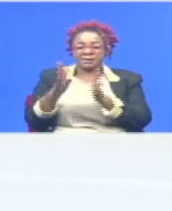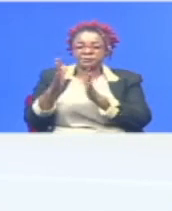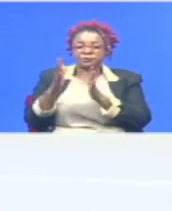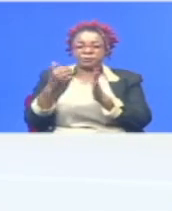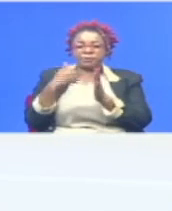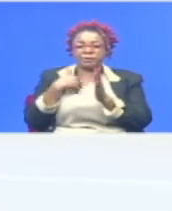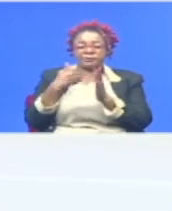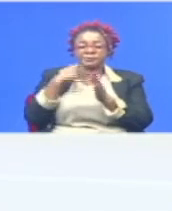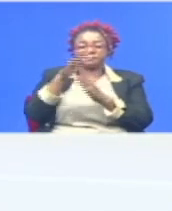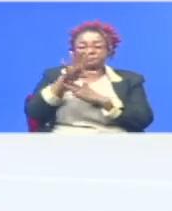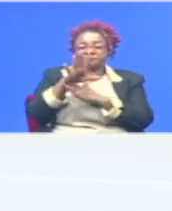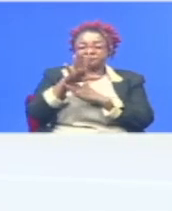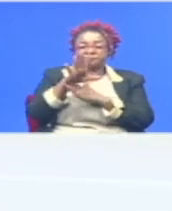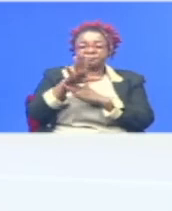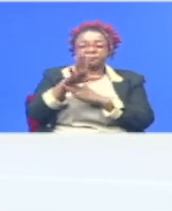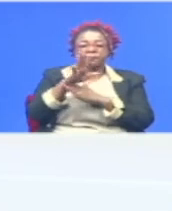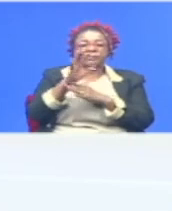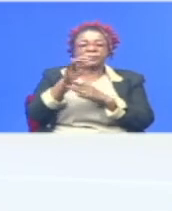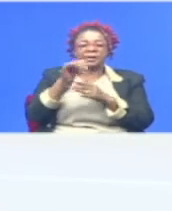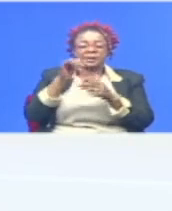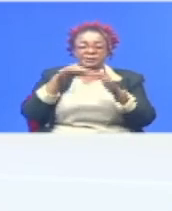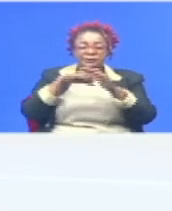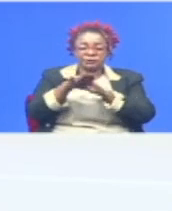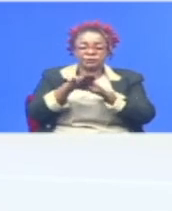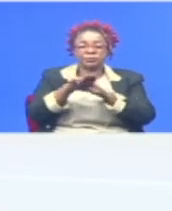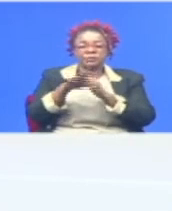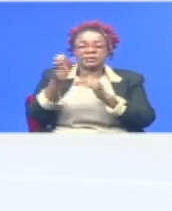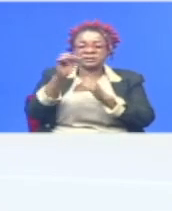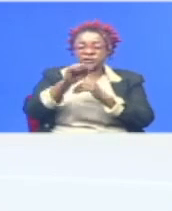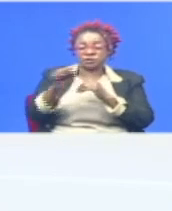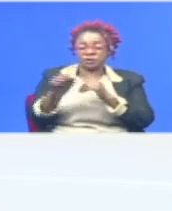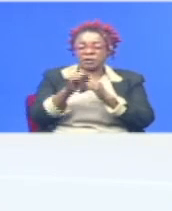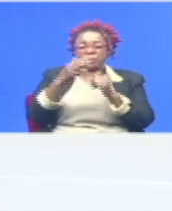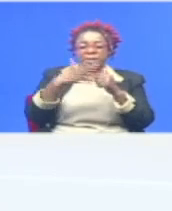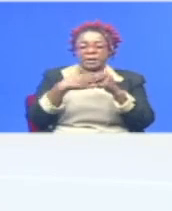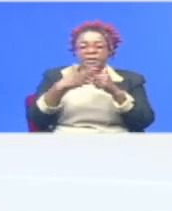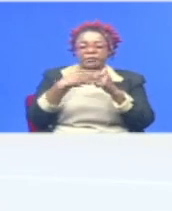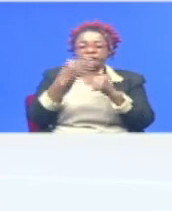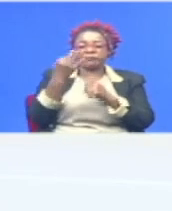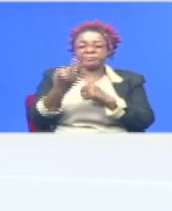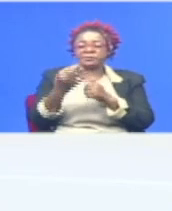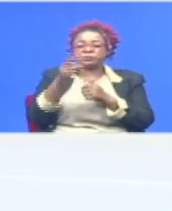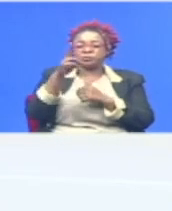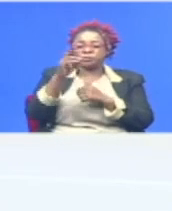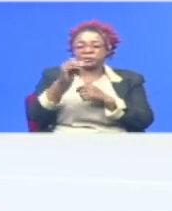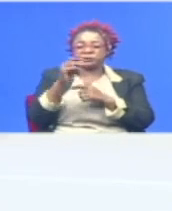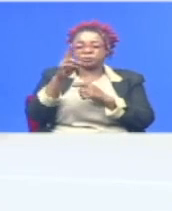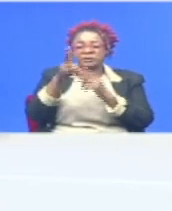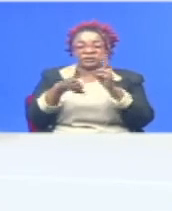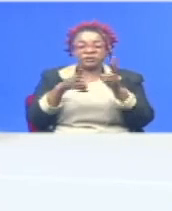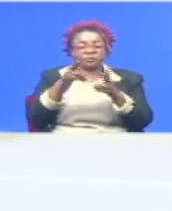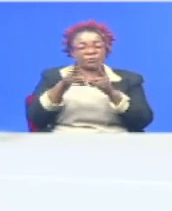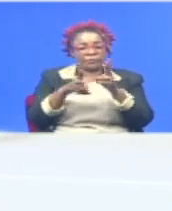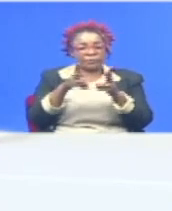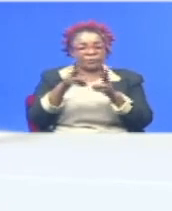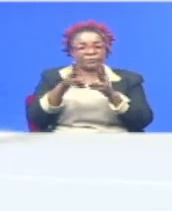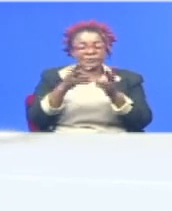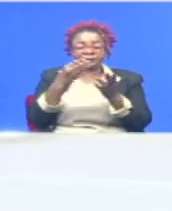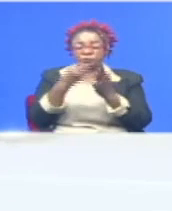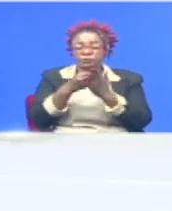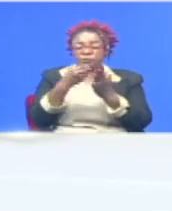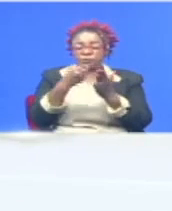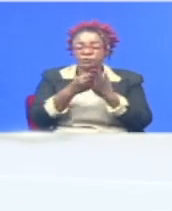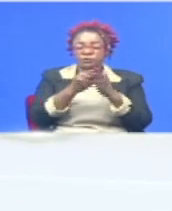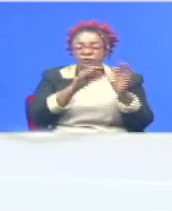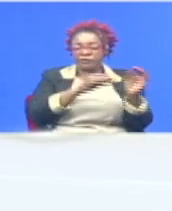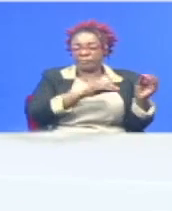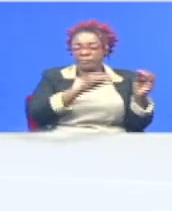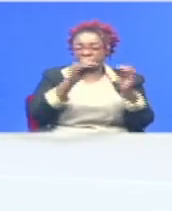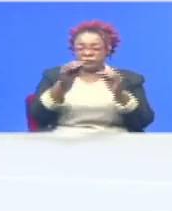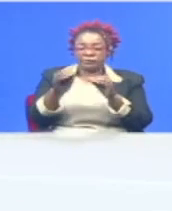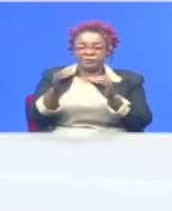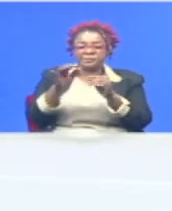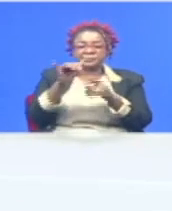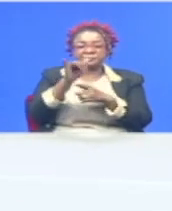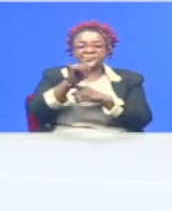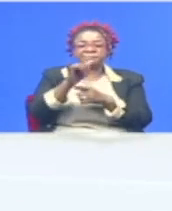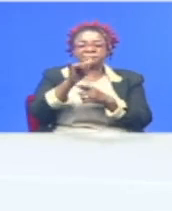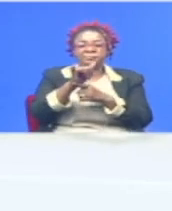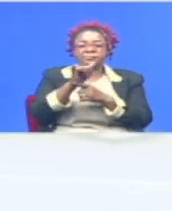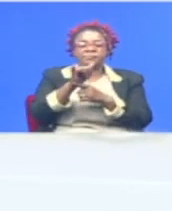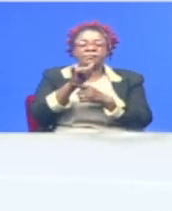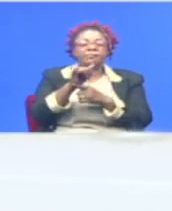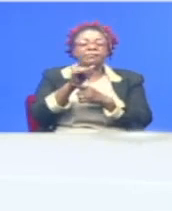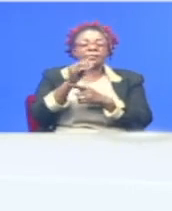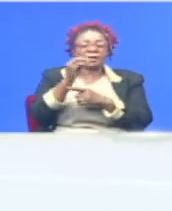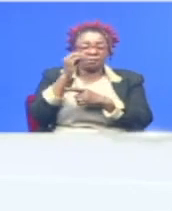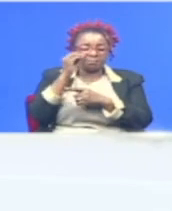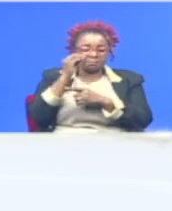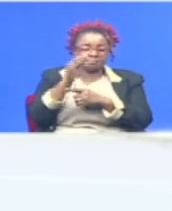five animals into the sanctuary on the 9th of March 2022, the cost of reversing extinction has also proven to be a